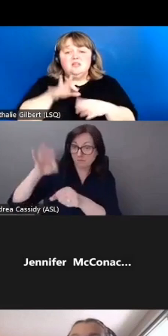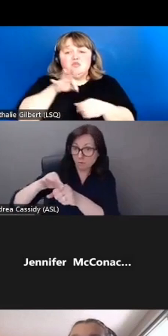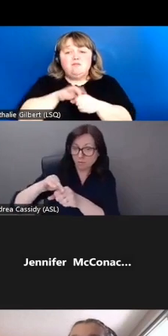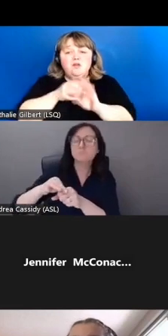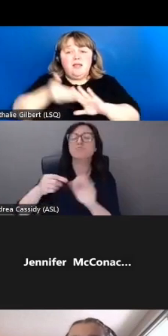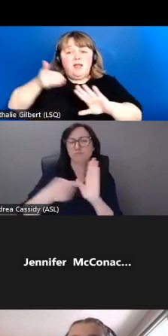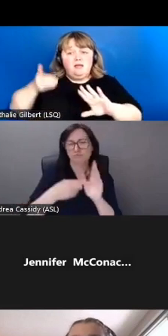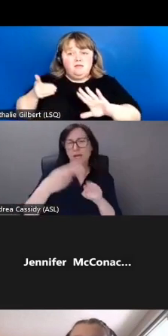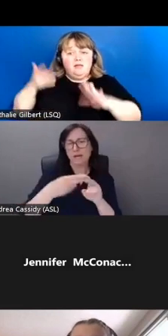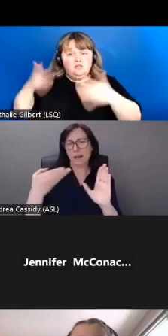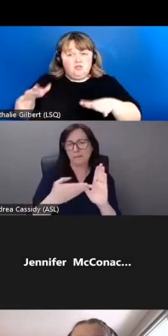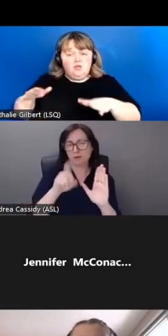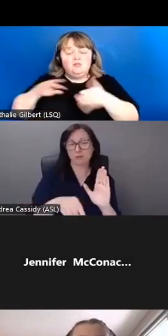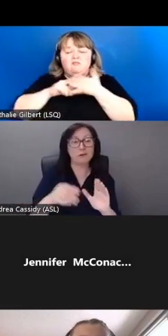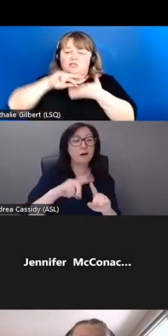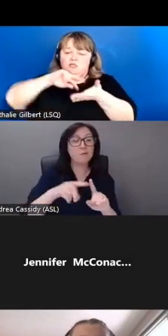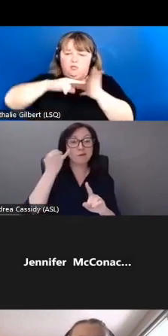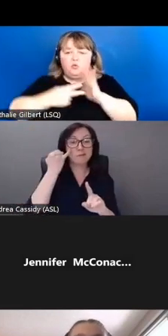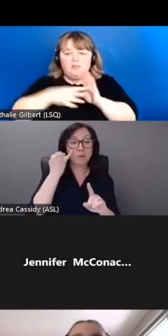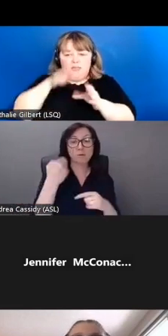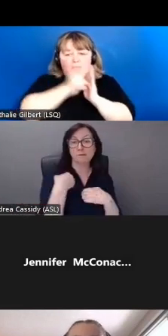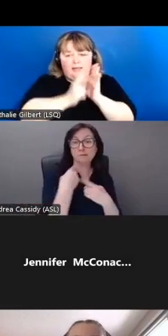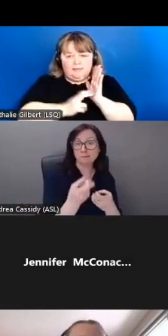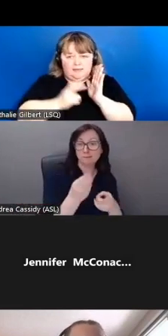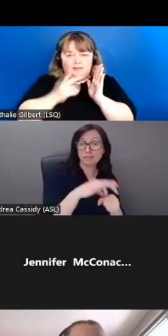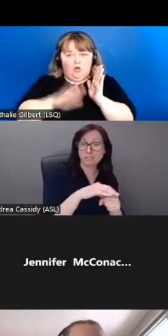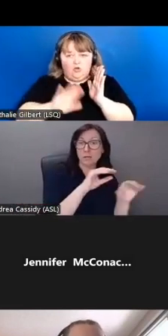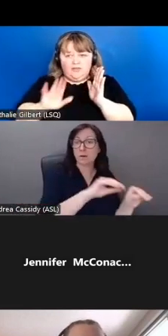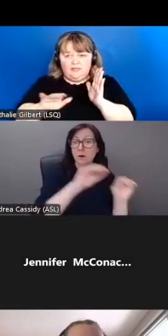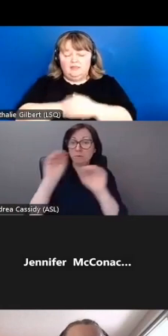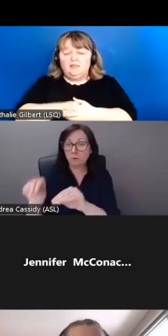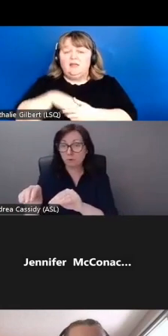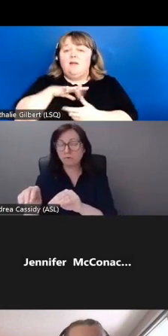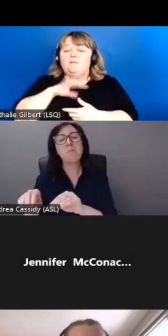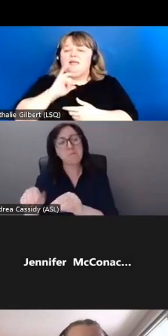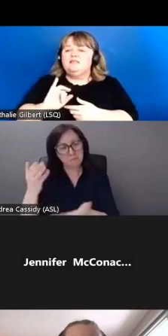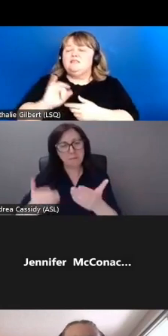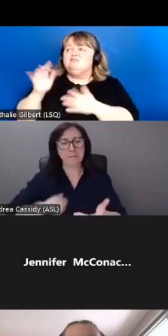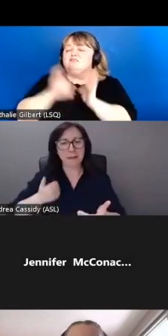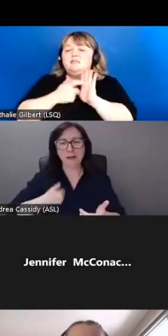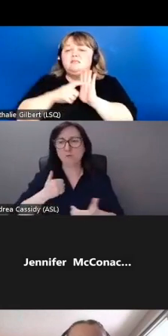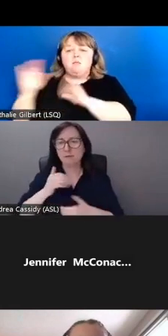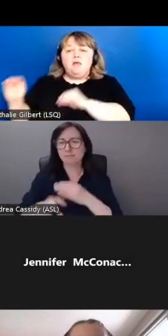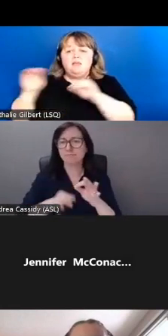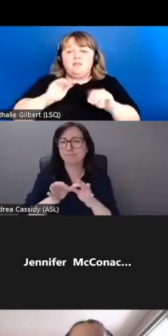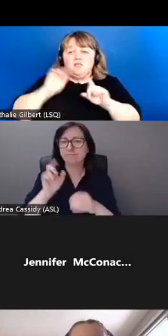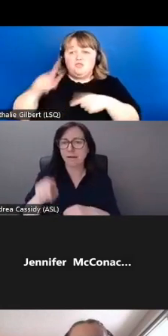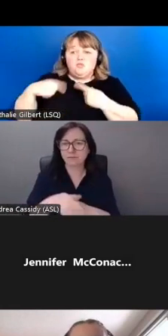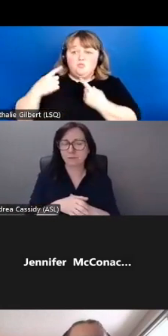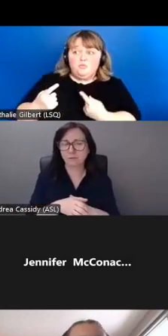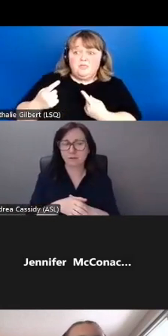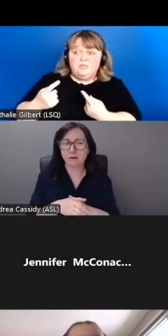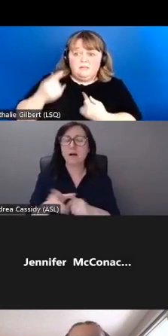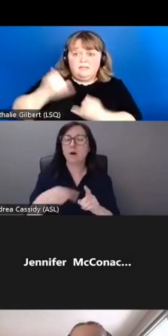if you have moved since that federal election, you may need to update your address. So when you go through the